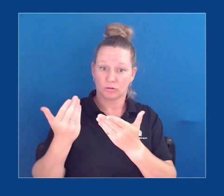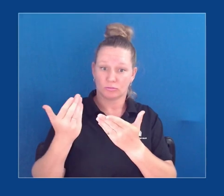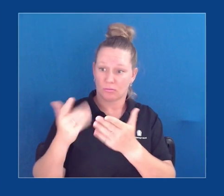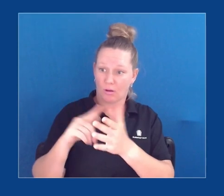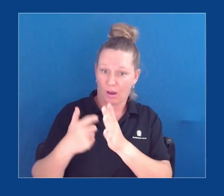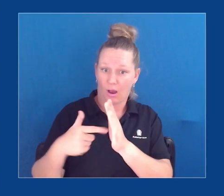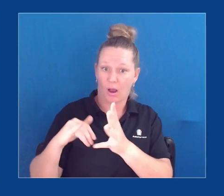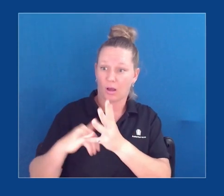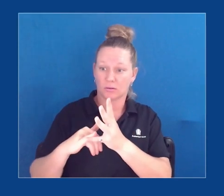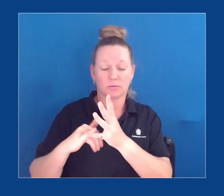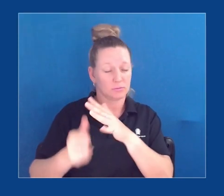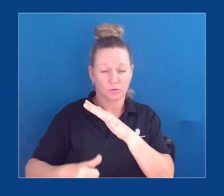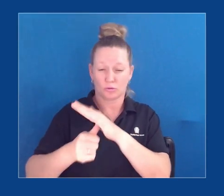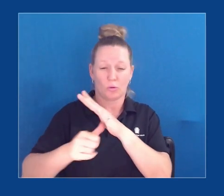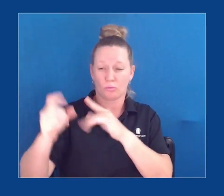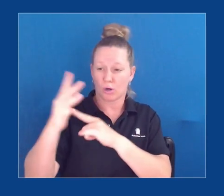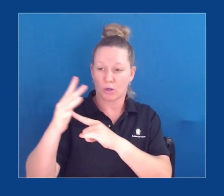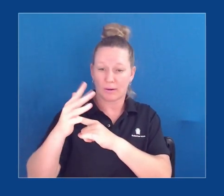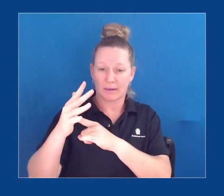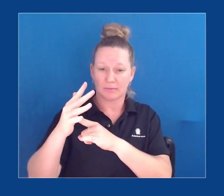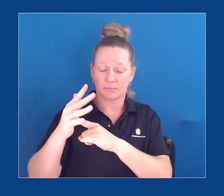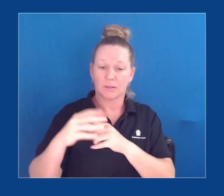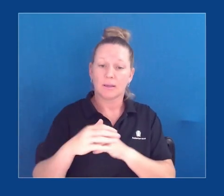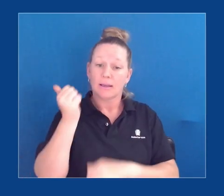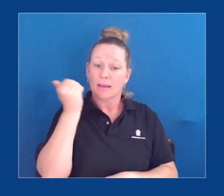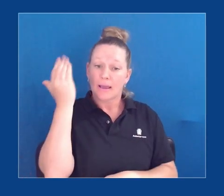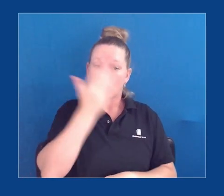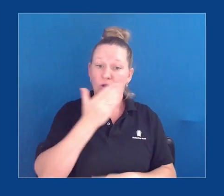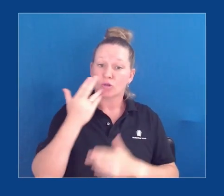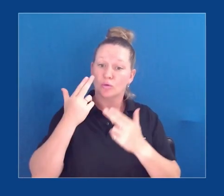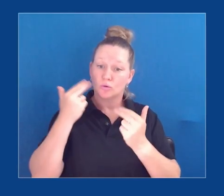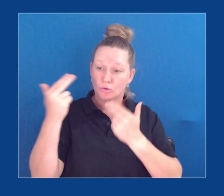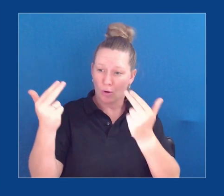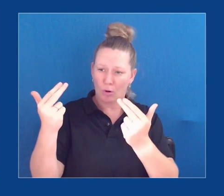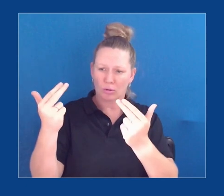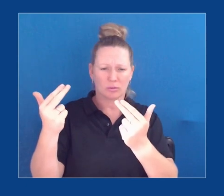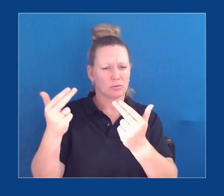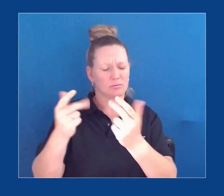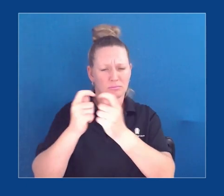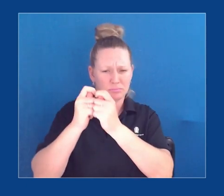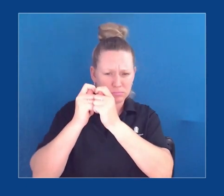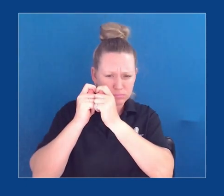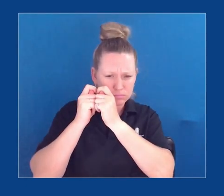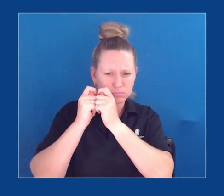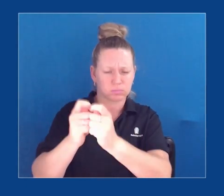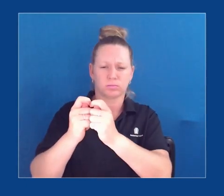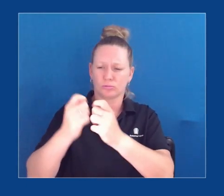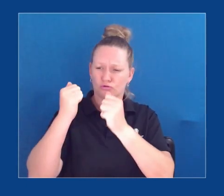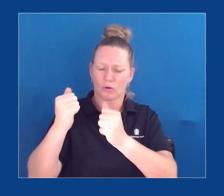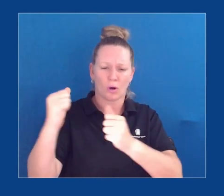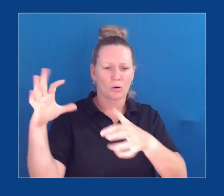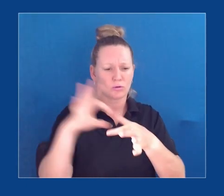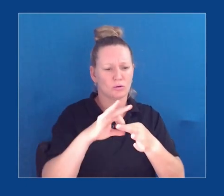Indigenous songs should also be a deeply valued part of the Australian cultural heritage.